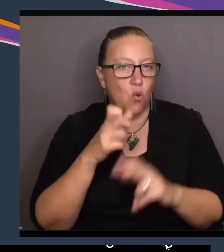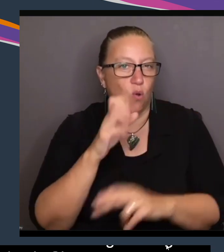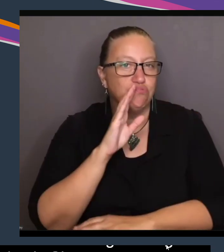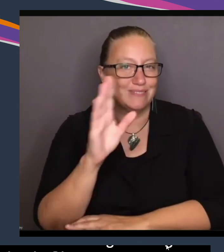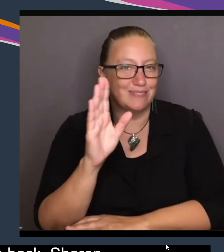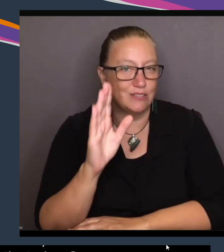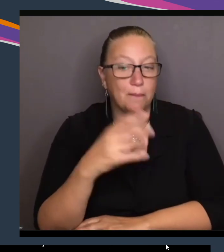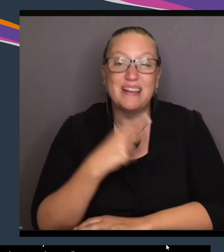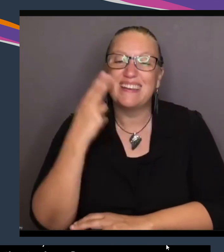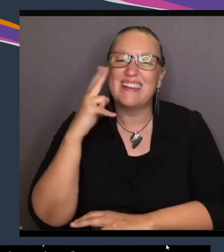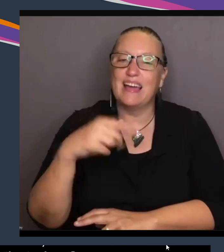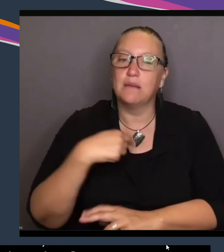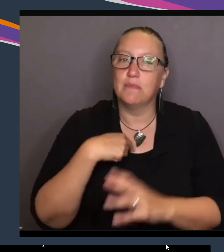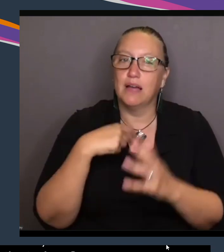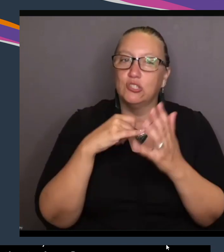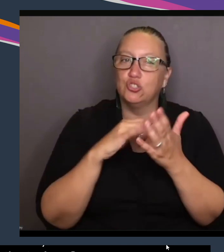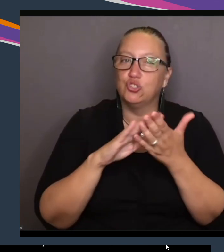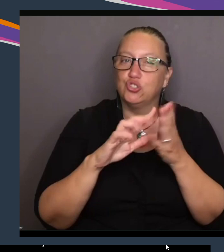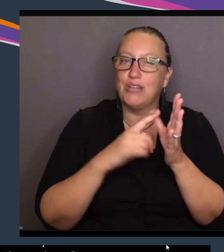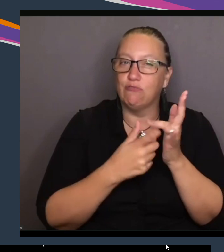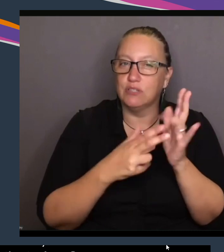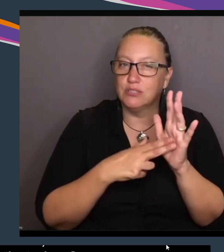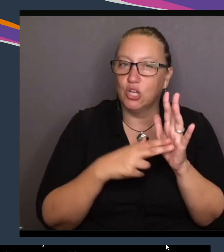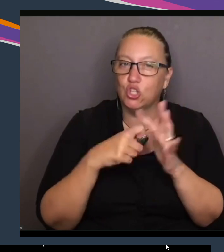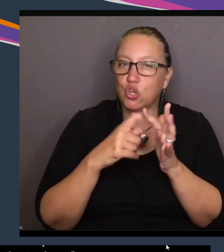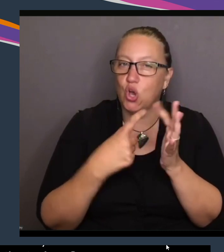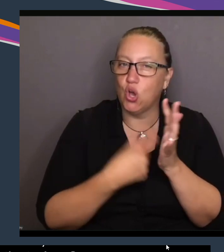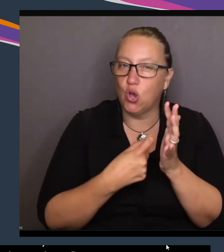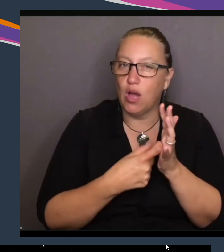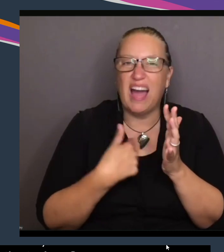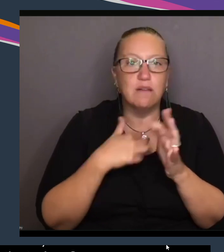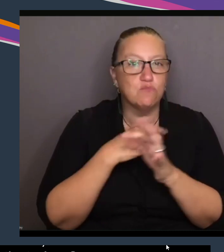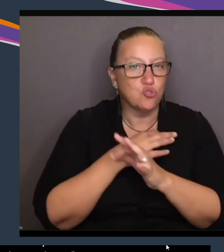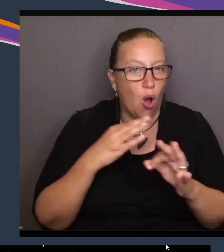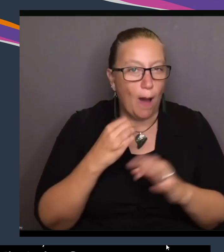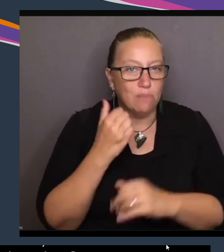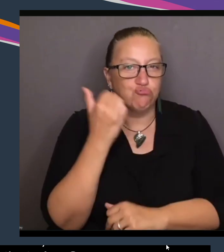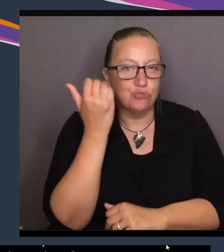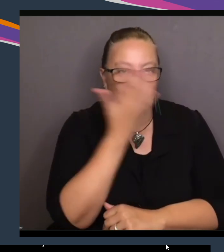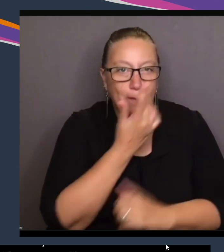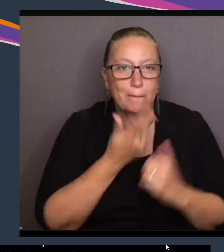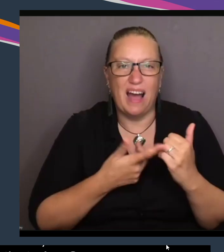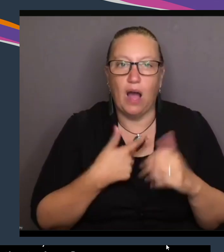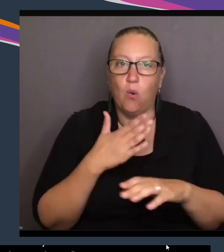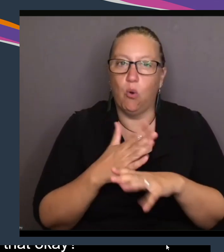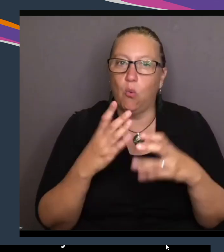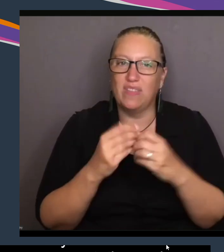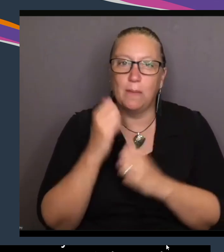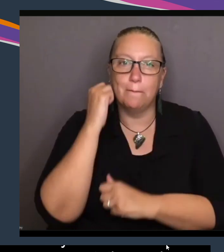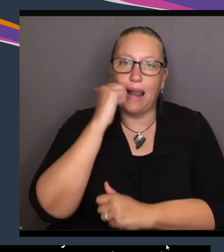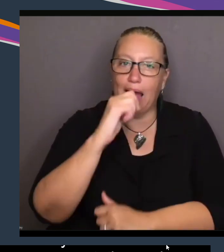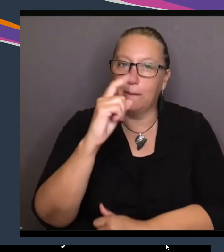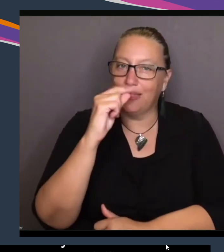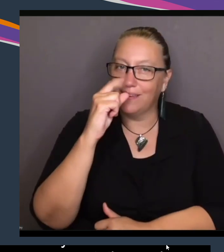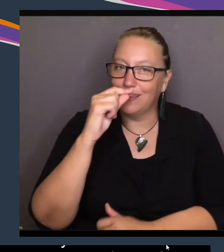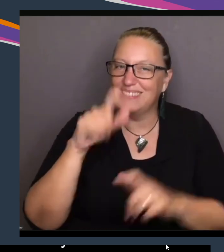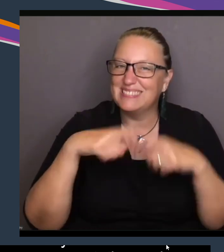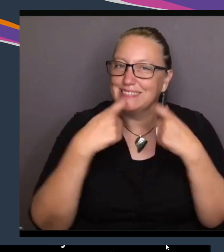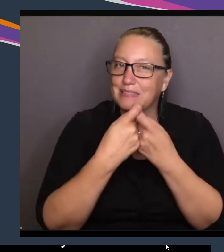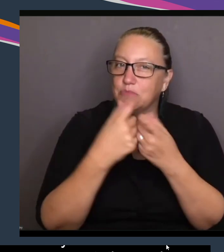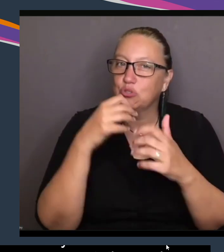Kerr, and I'm a non-Aboriginal woman working with the Black Ability team in the University of Melbourne, looking at disability